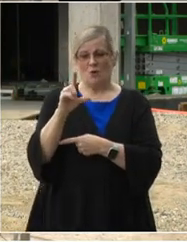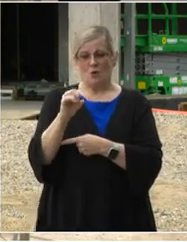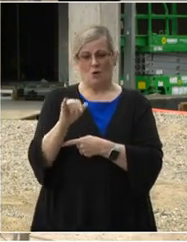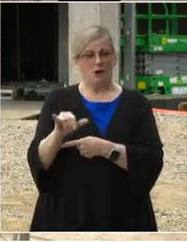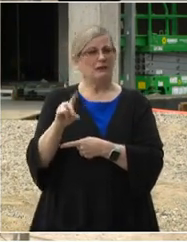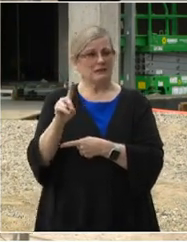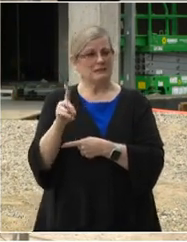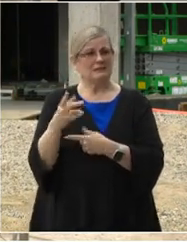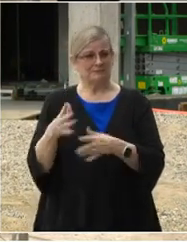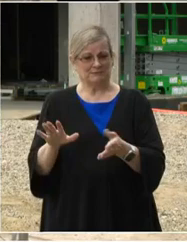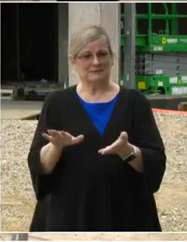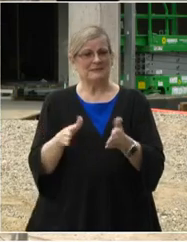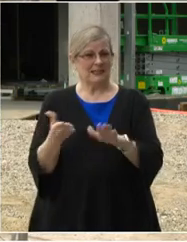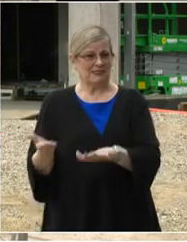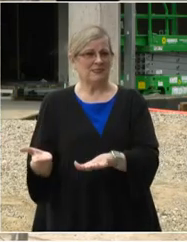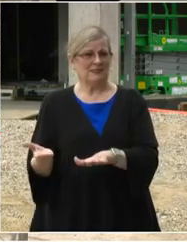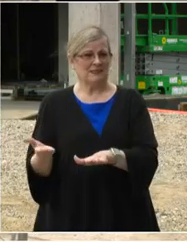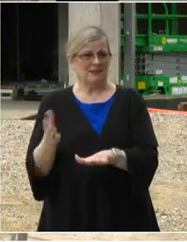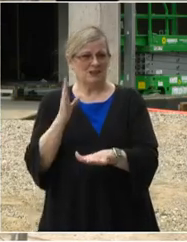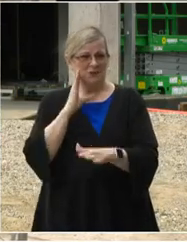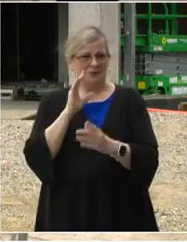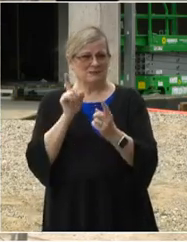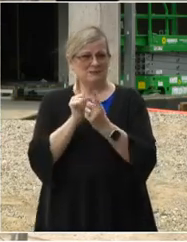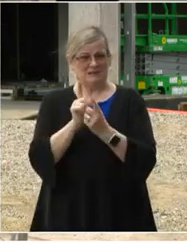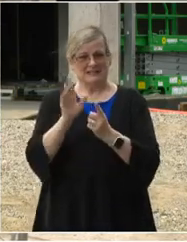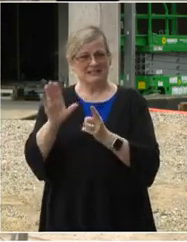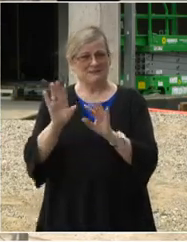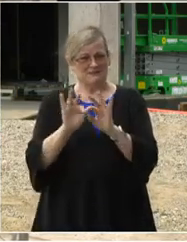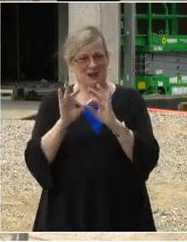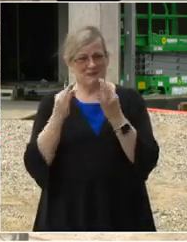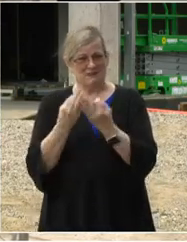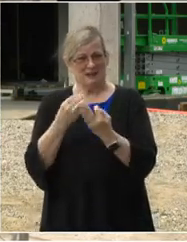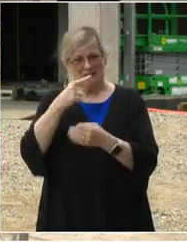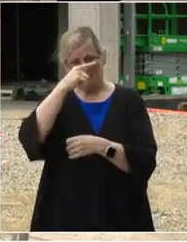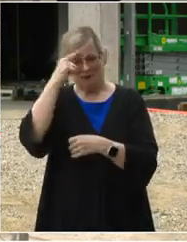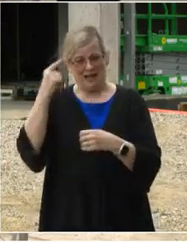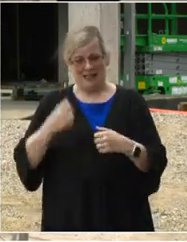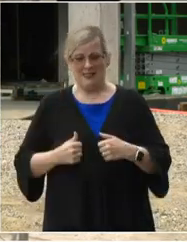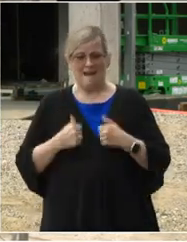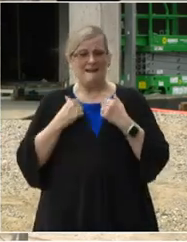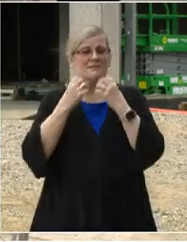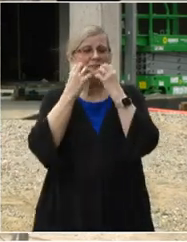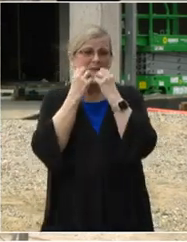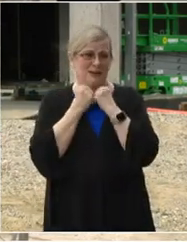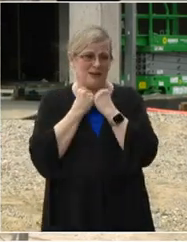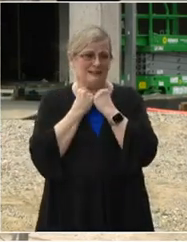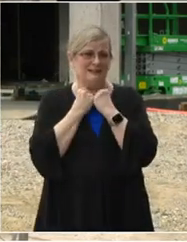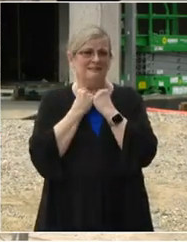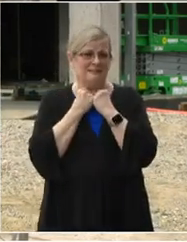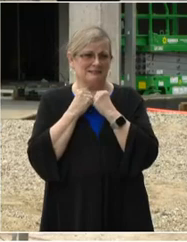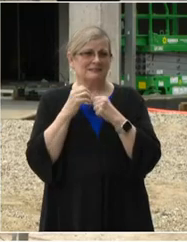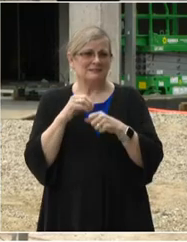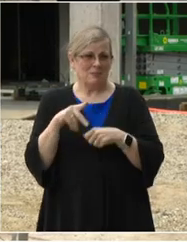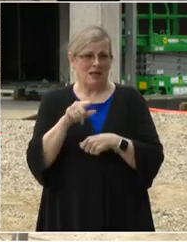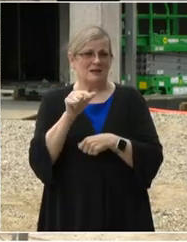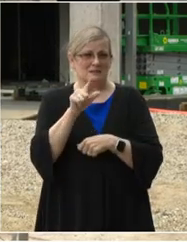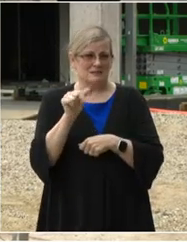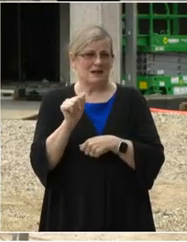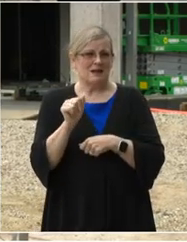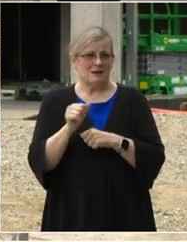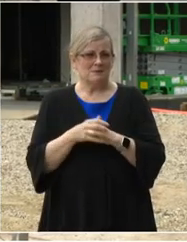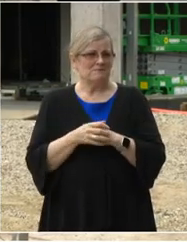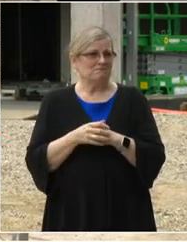town tomorrow, or any plans to go to Black Lives Matter Plaza as well. I don't have any plans to meet